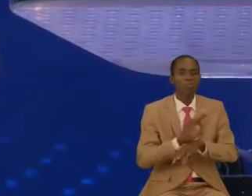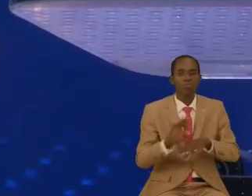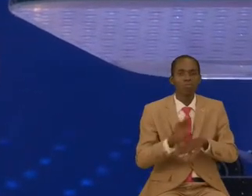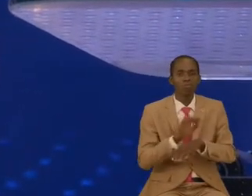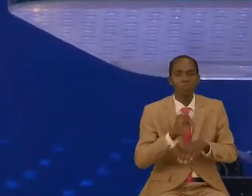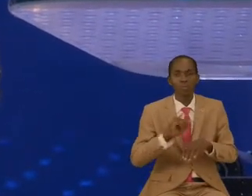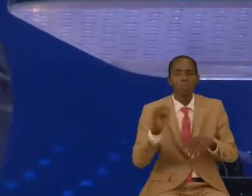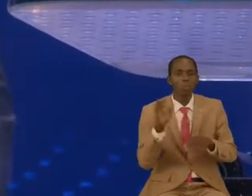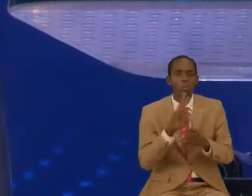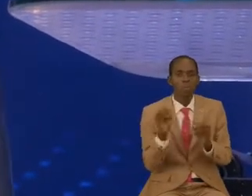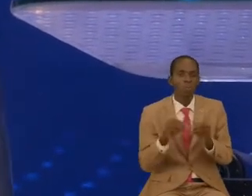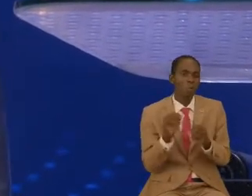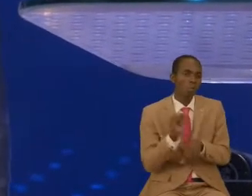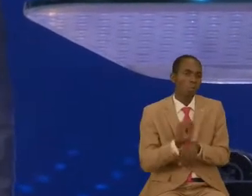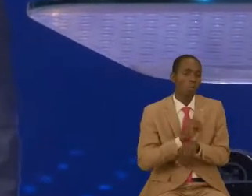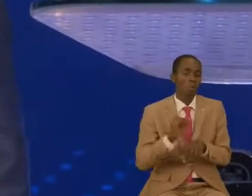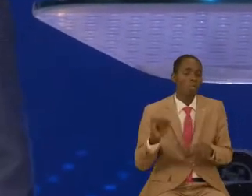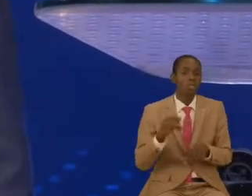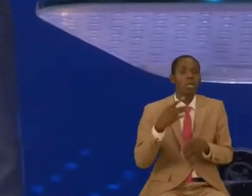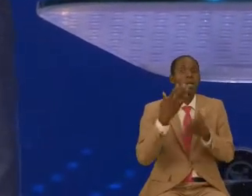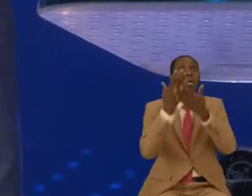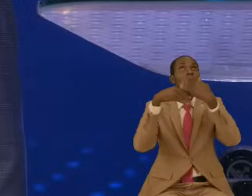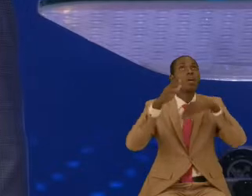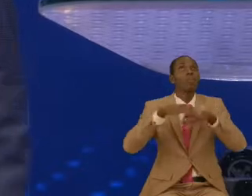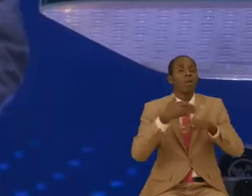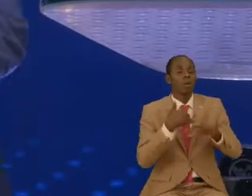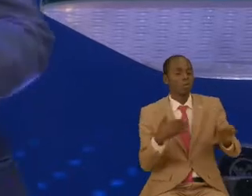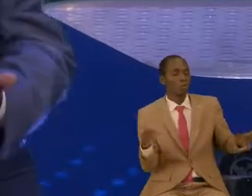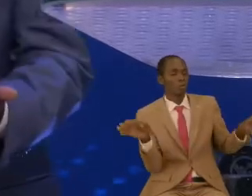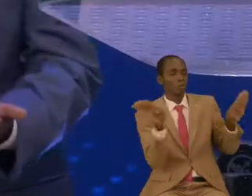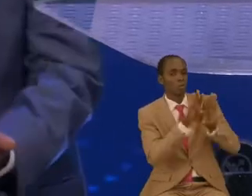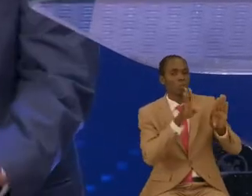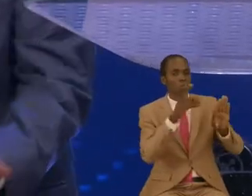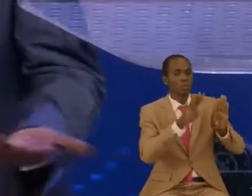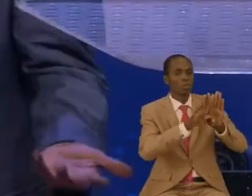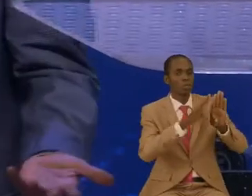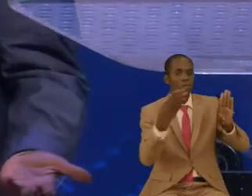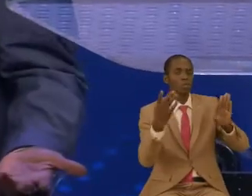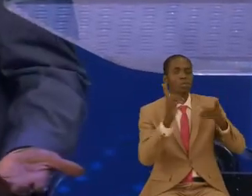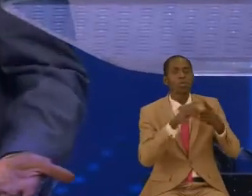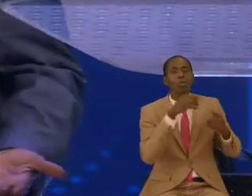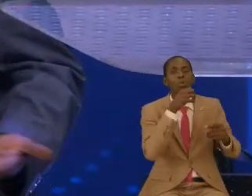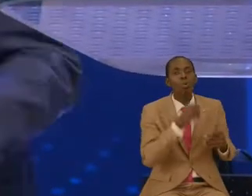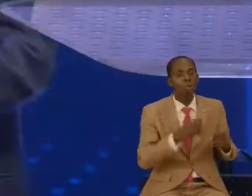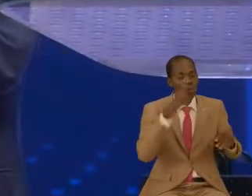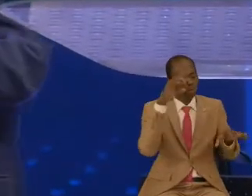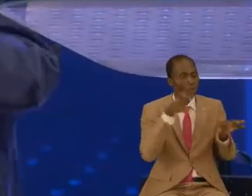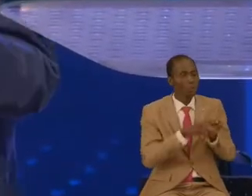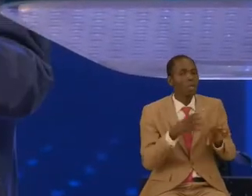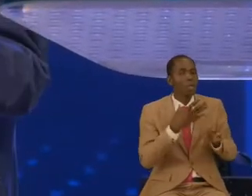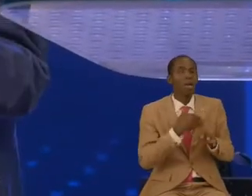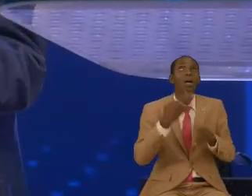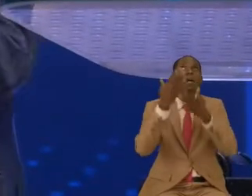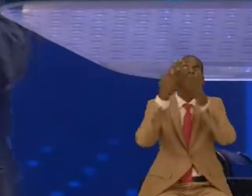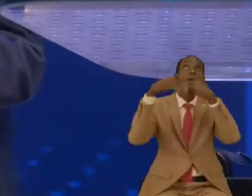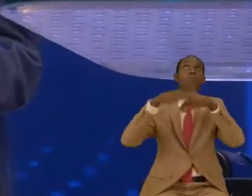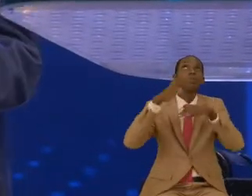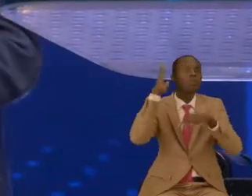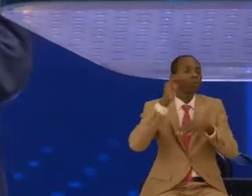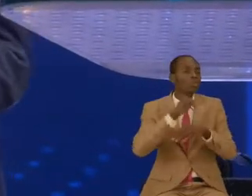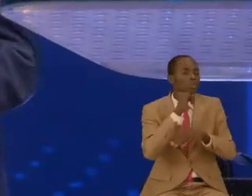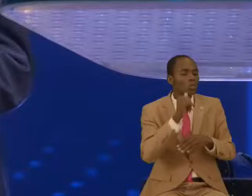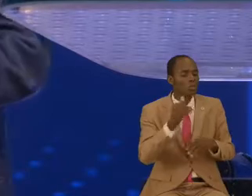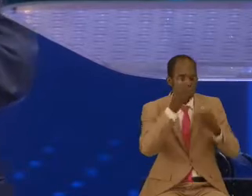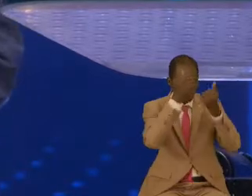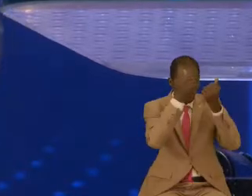the door to the old covenant. And heaven is not going to listen to the old covenant